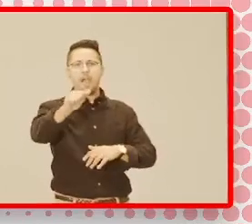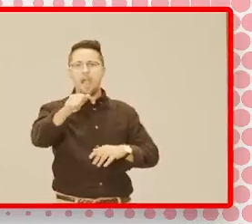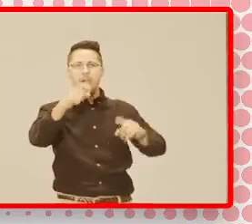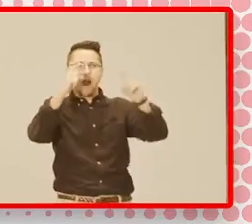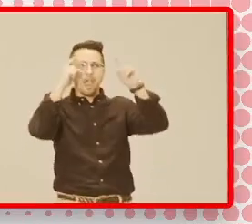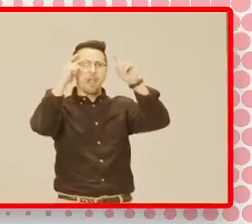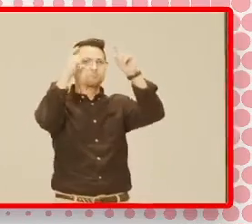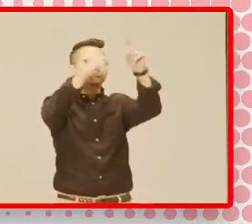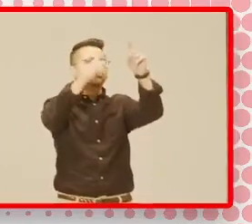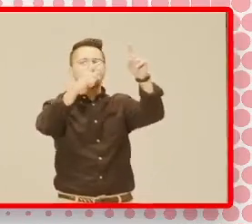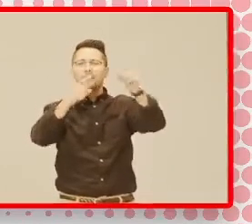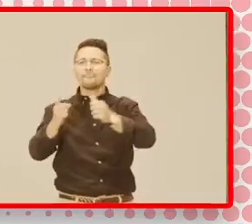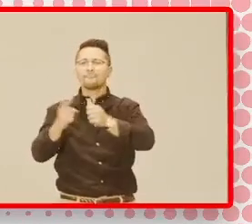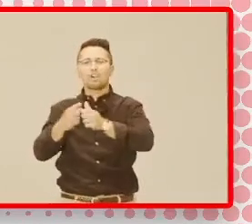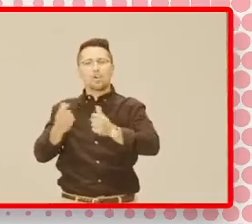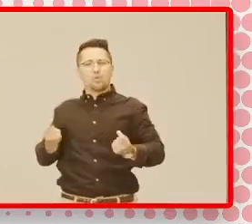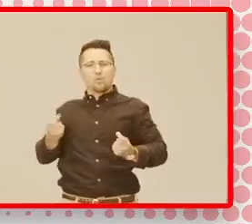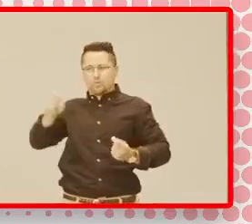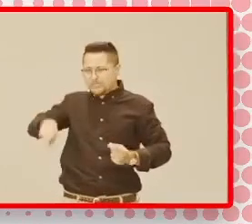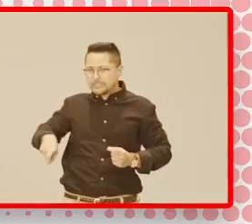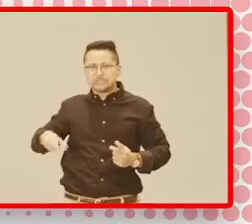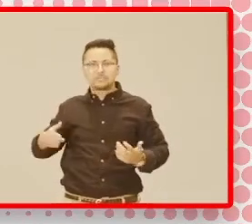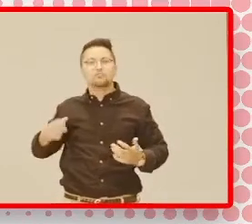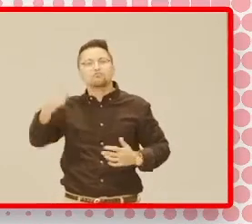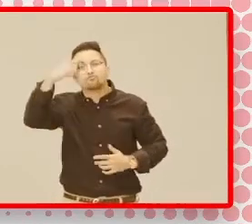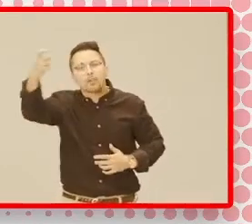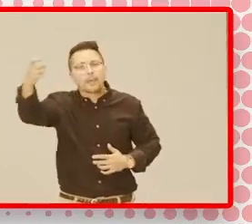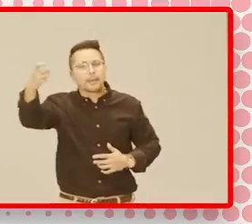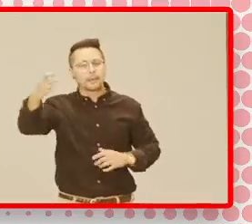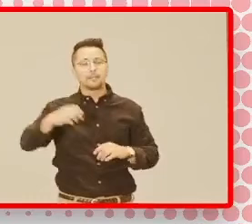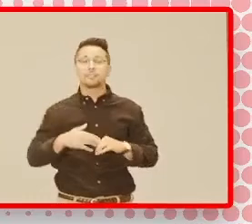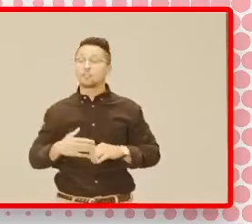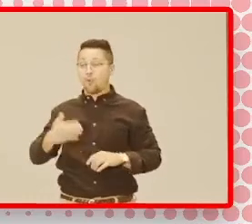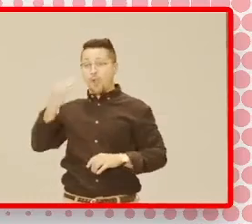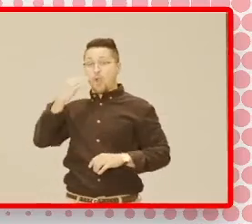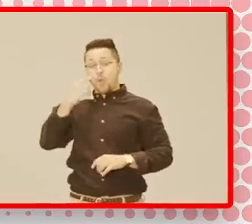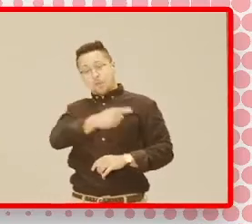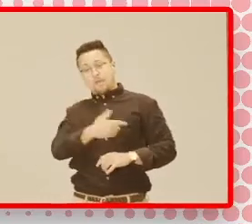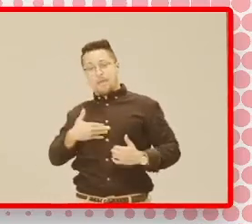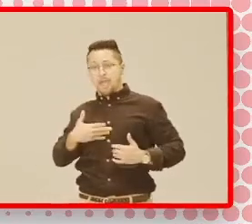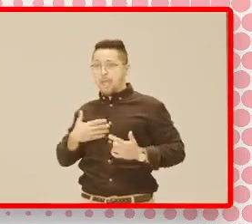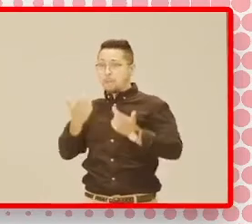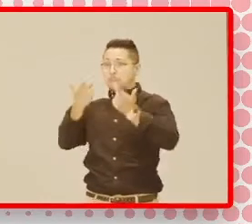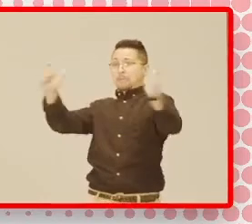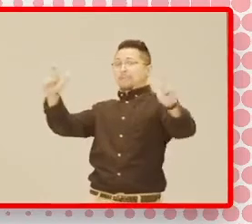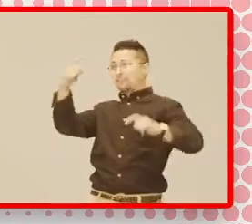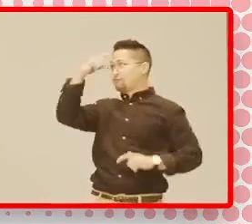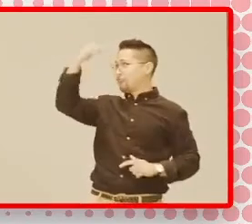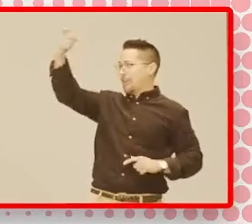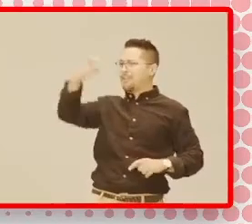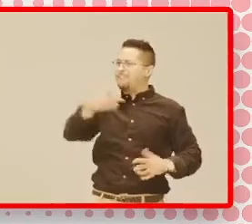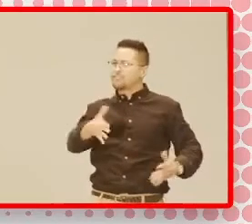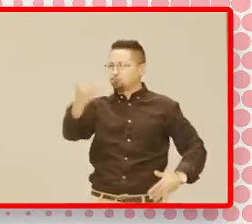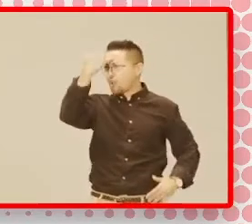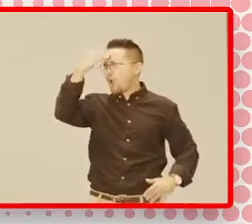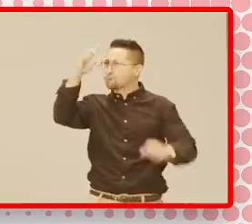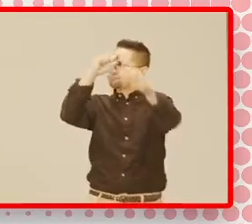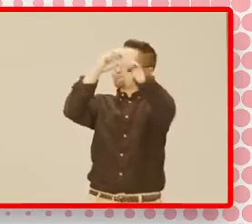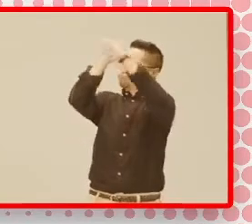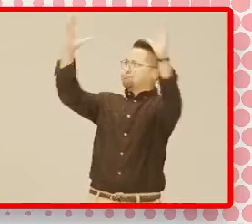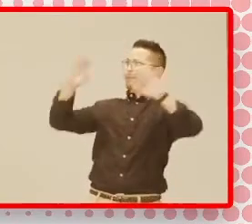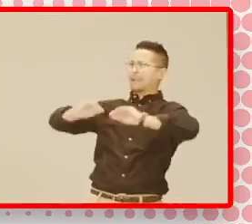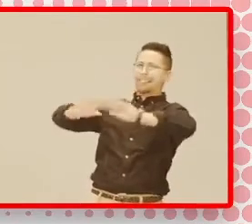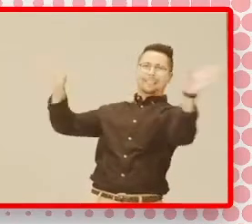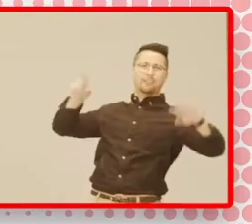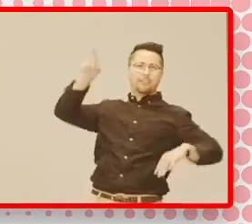dream. Fortunately, we knew Chris had a big dream. He knew what he wanted. That dream that he just told you